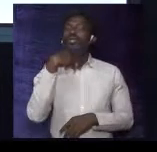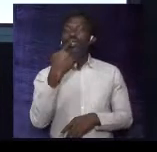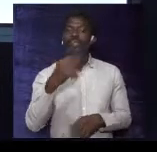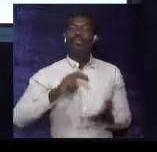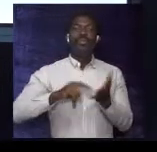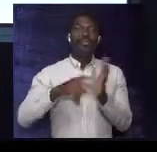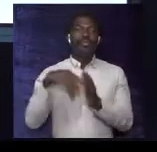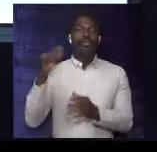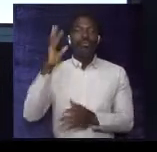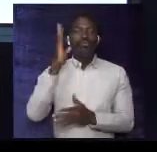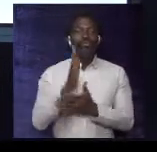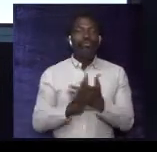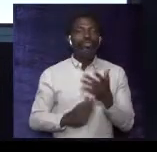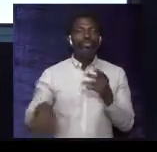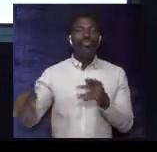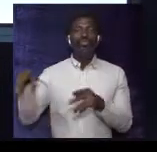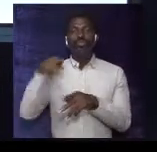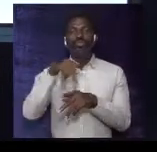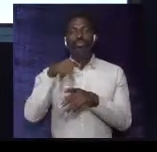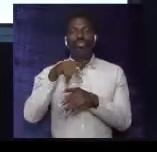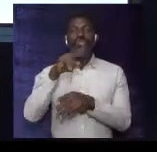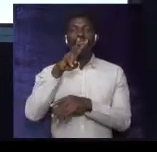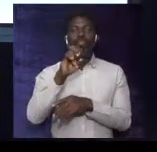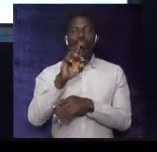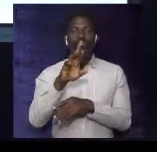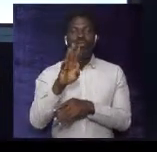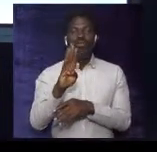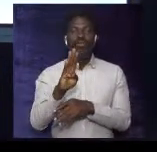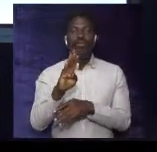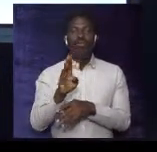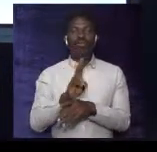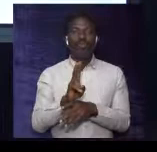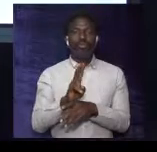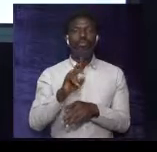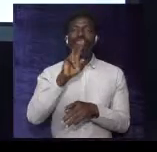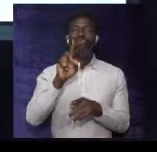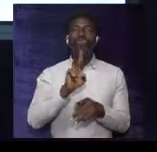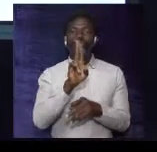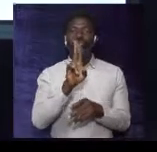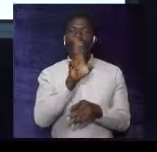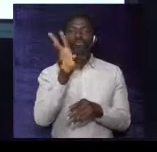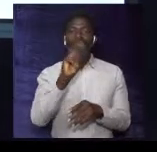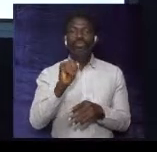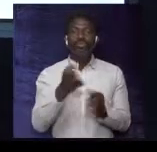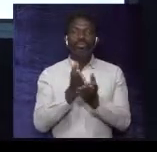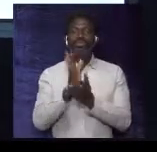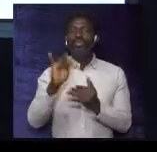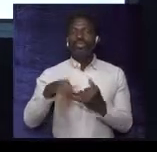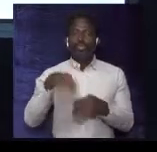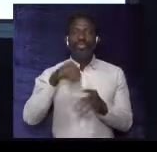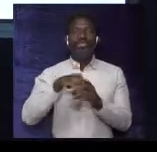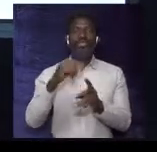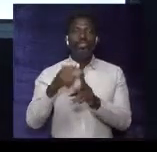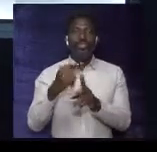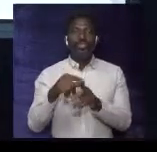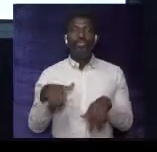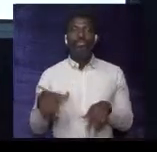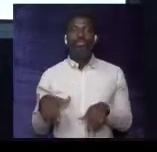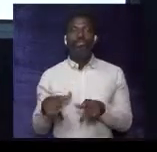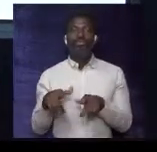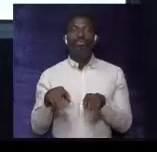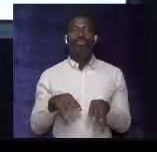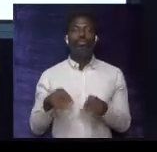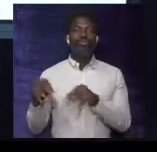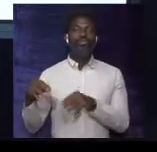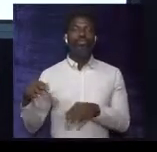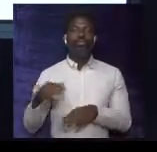say the meaning of some phrasal verbs, and use them correctly in sentences. Let's